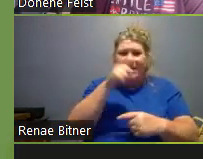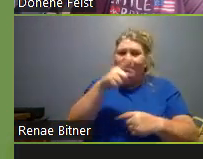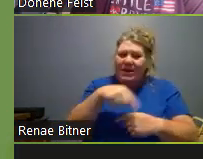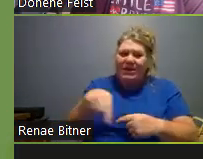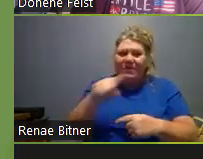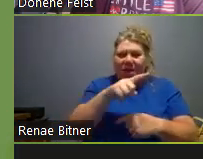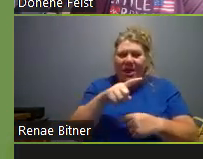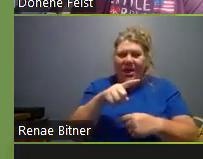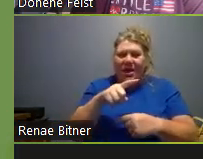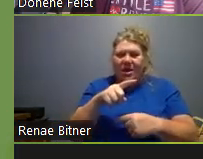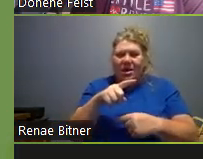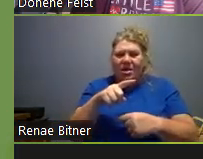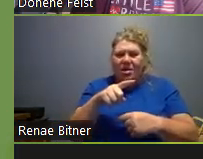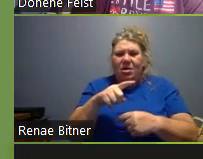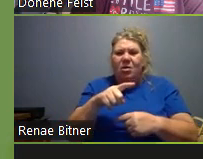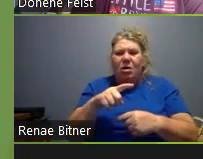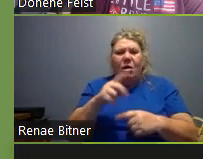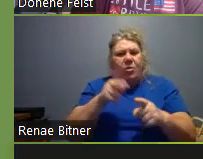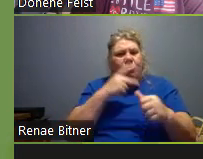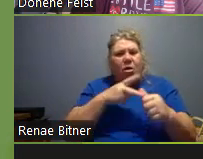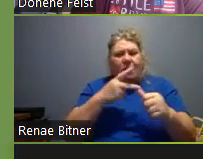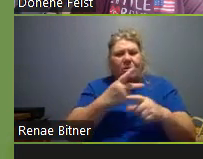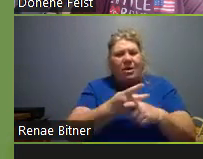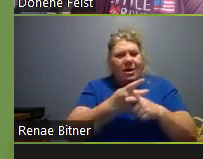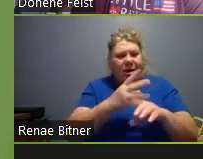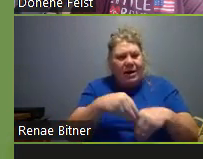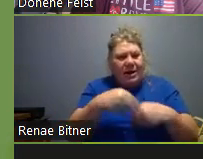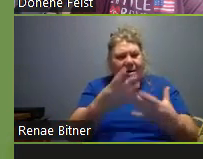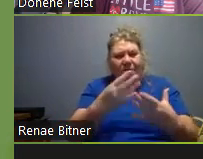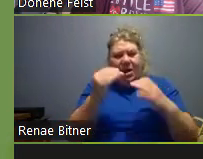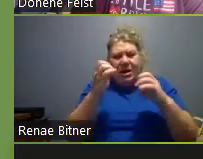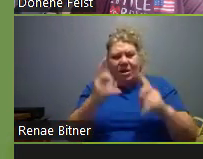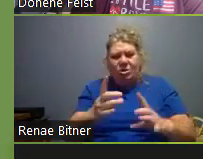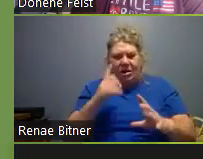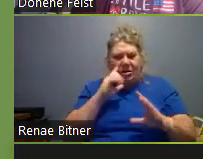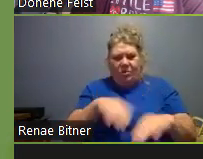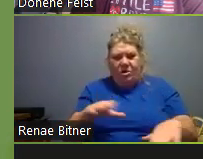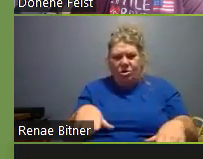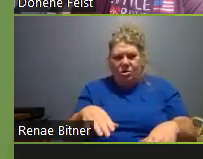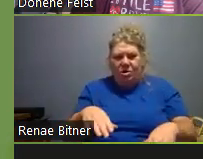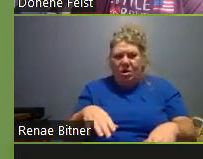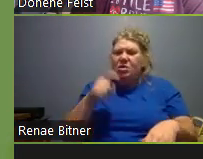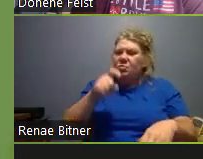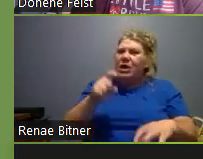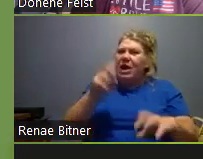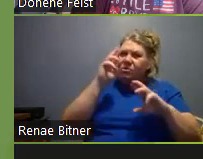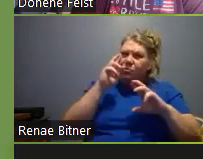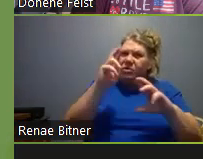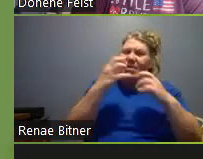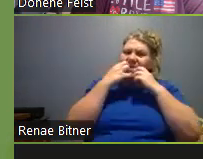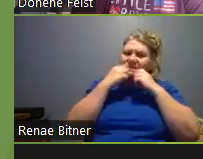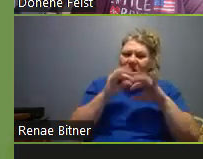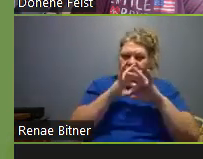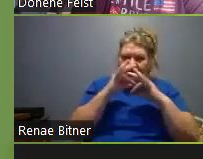primary caregivers and educators for their children. And because of that, they should be respected and valued for the expertise and